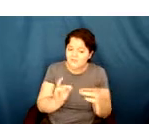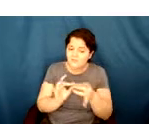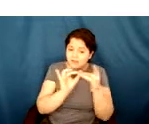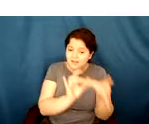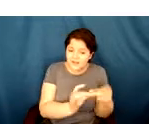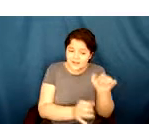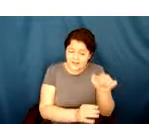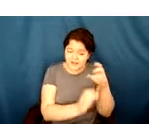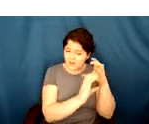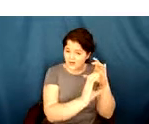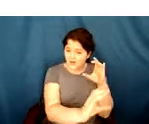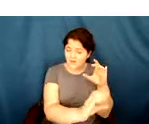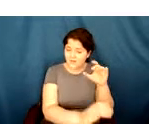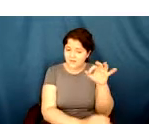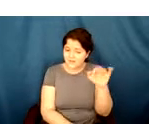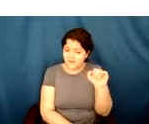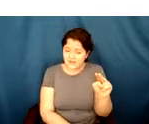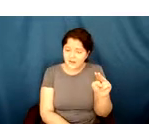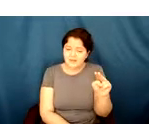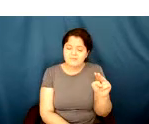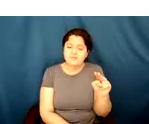fans to either call